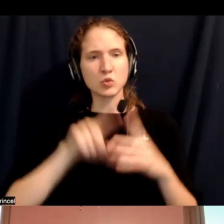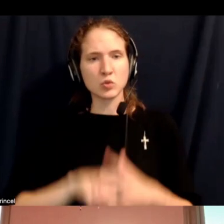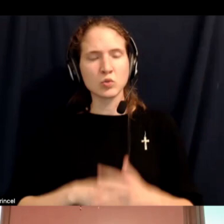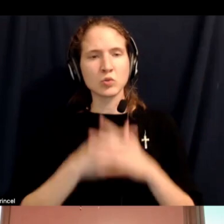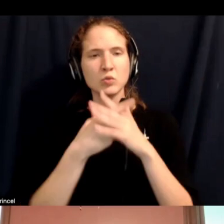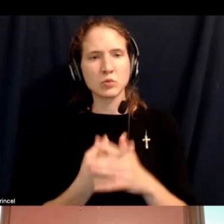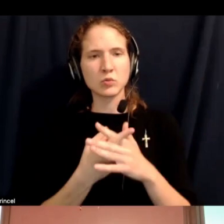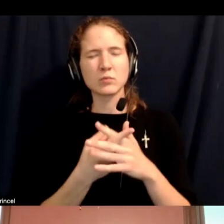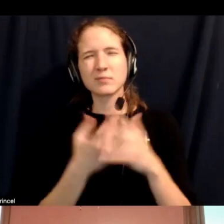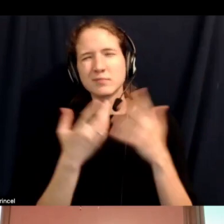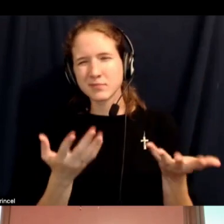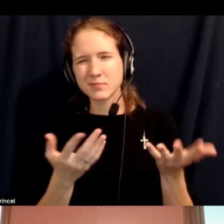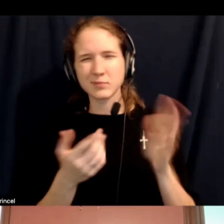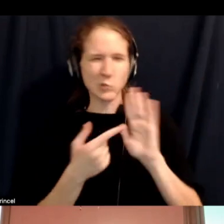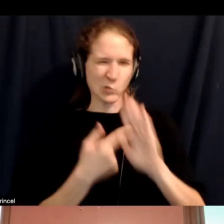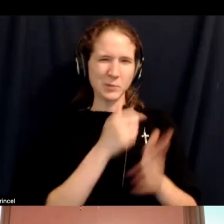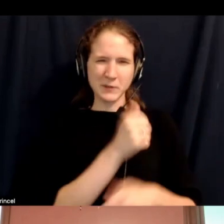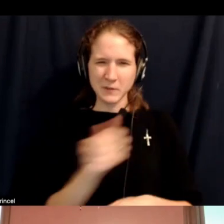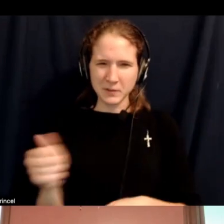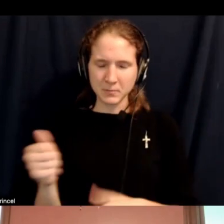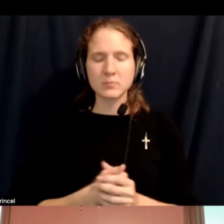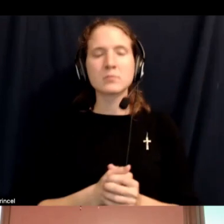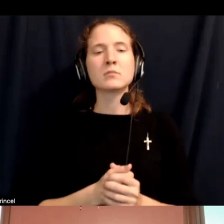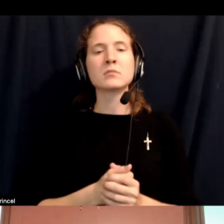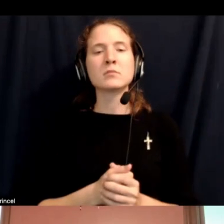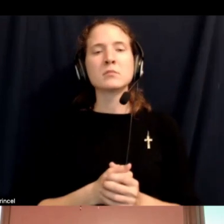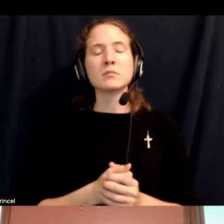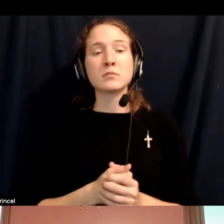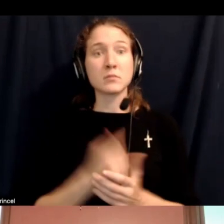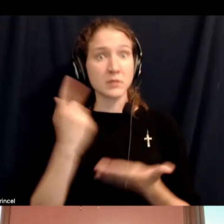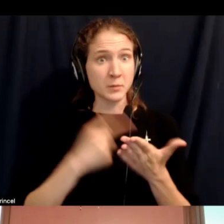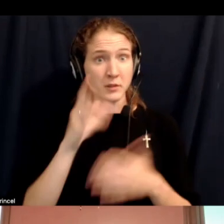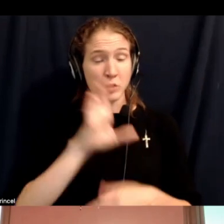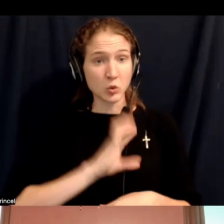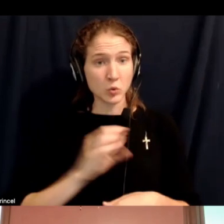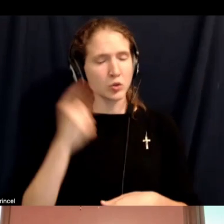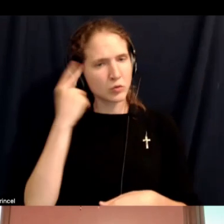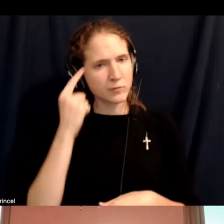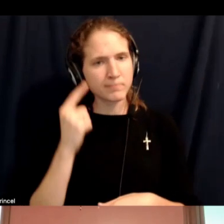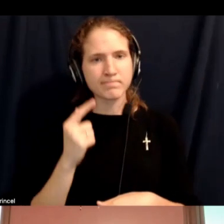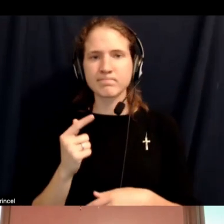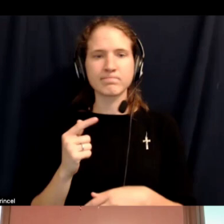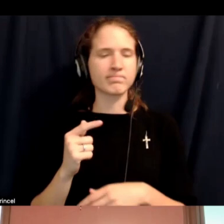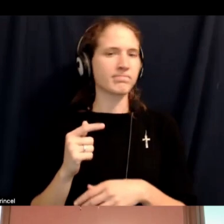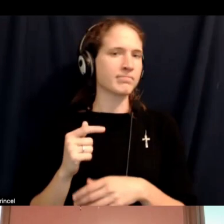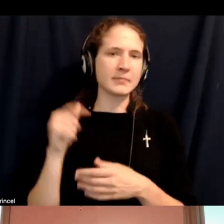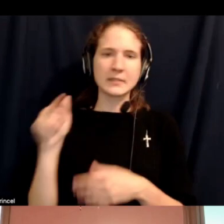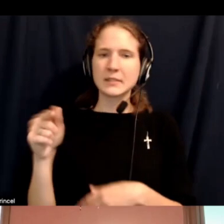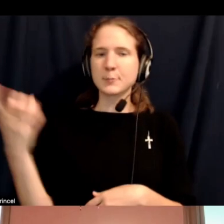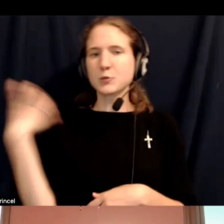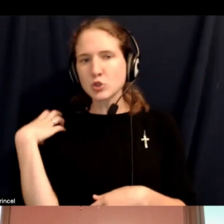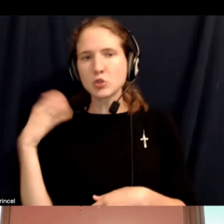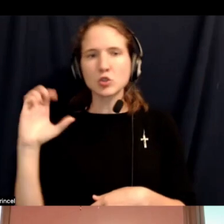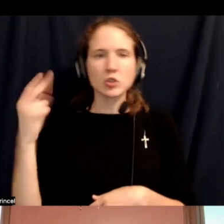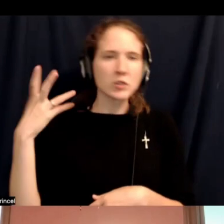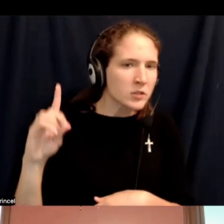sort of establish themselves. And sometimes a character that I thought I created as a boss or a child suddenly